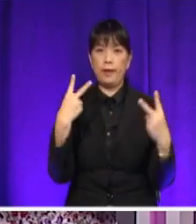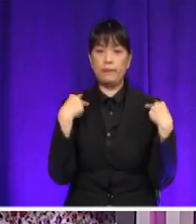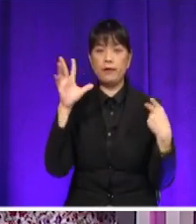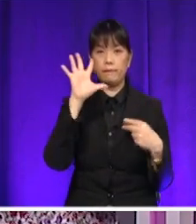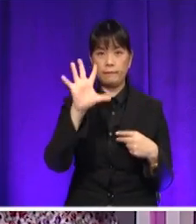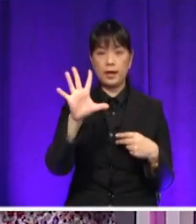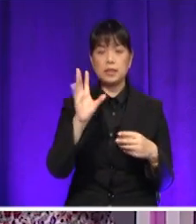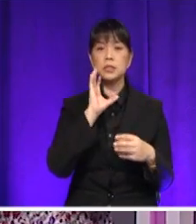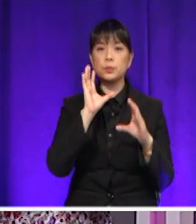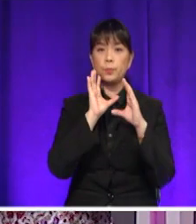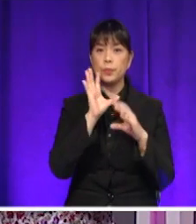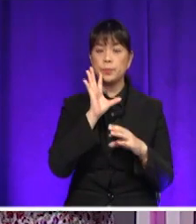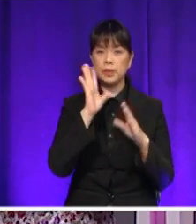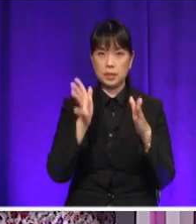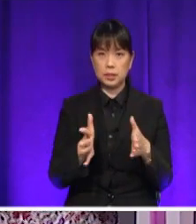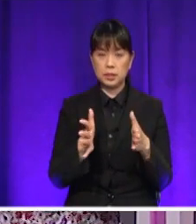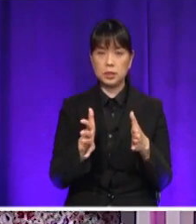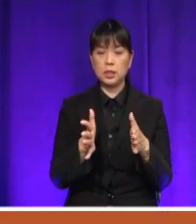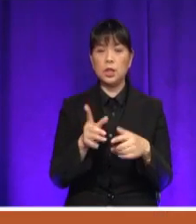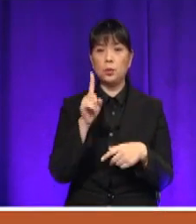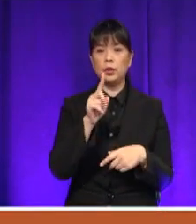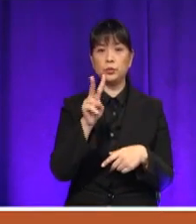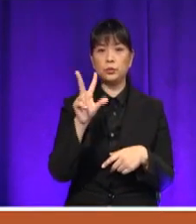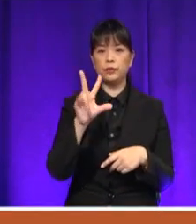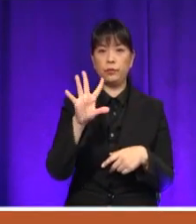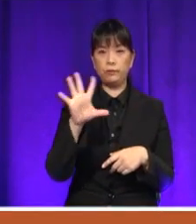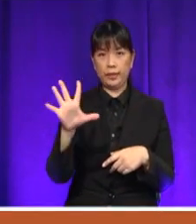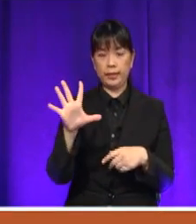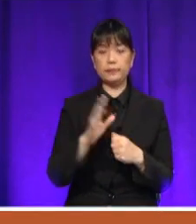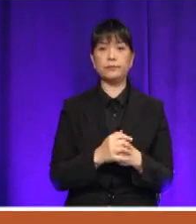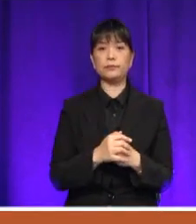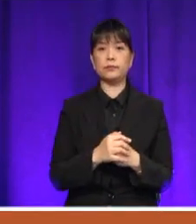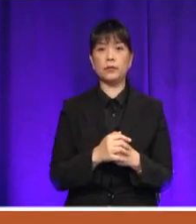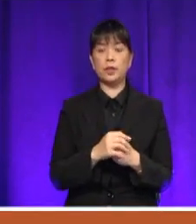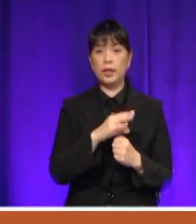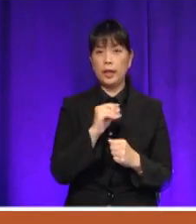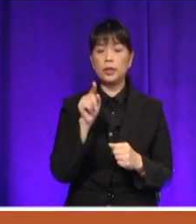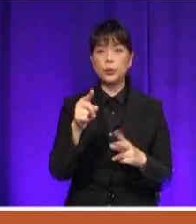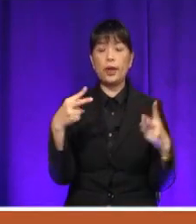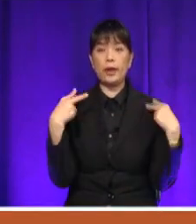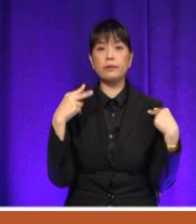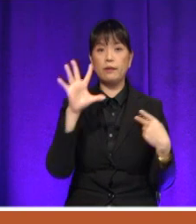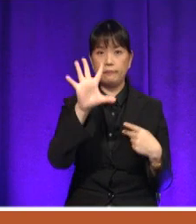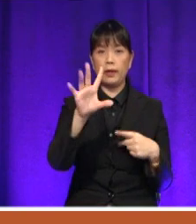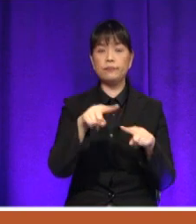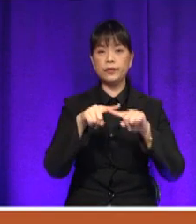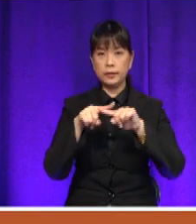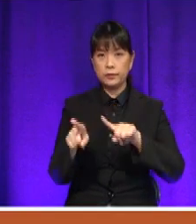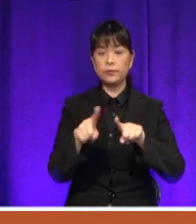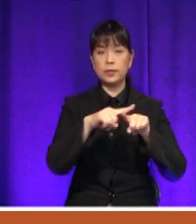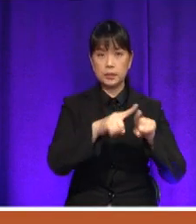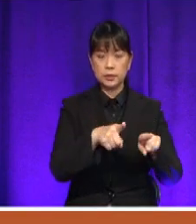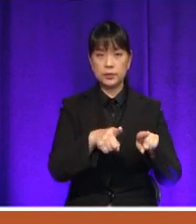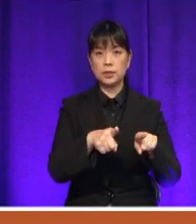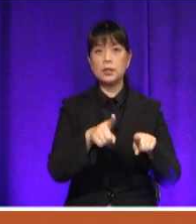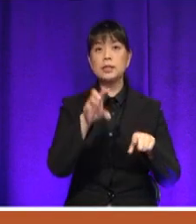left. Speakers 1, 2, 3, 4, 5. And then you have 5 different sets of